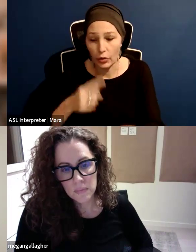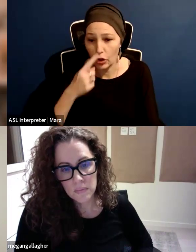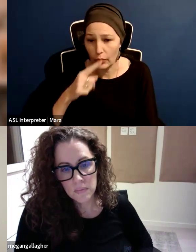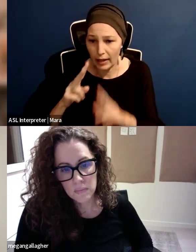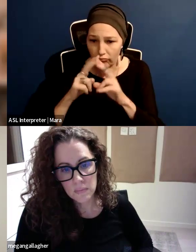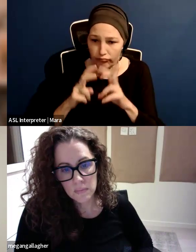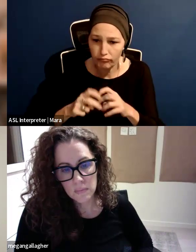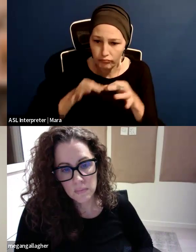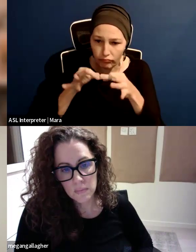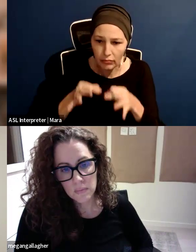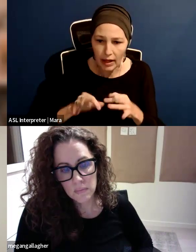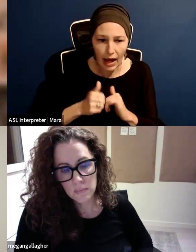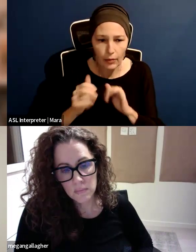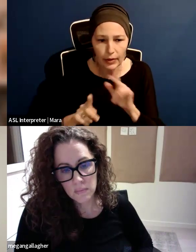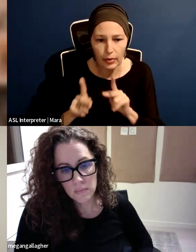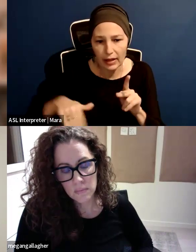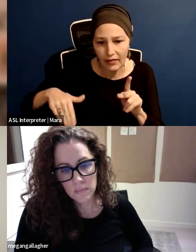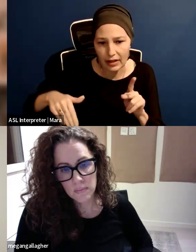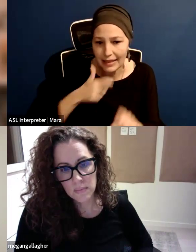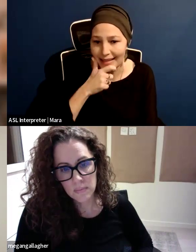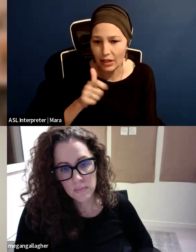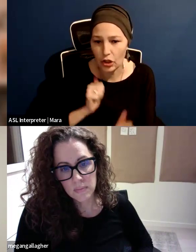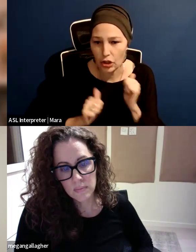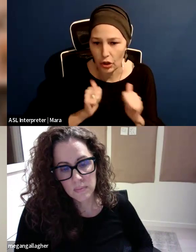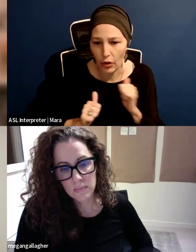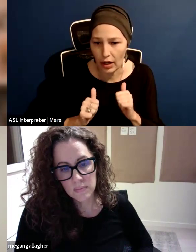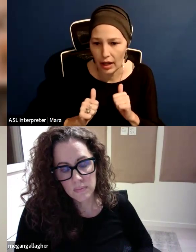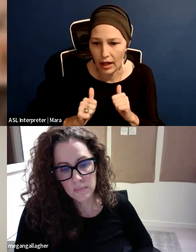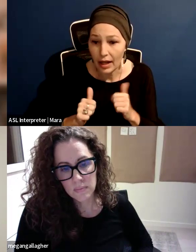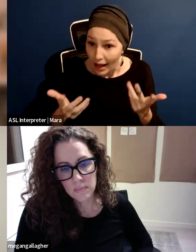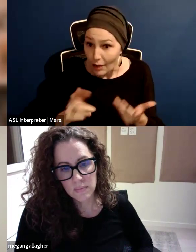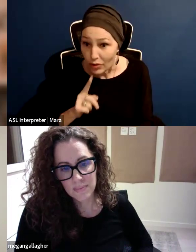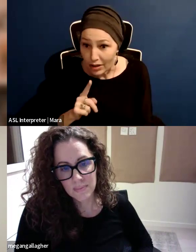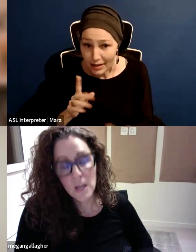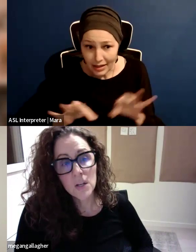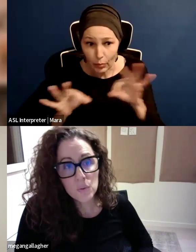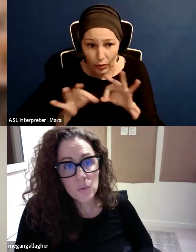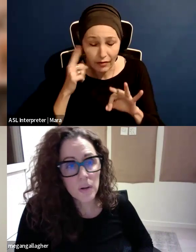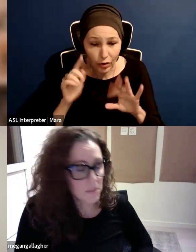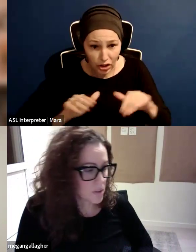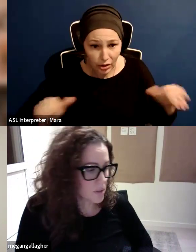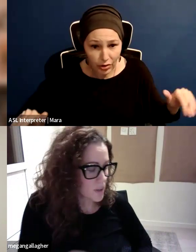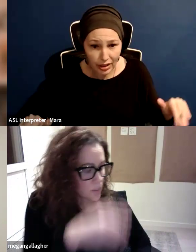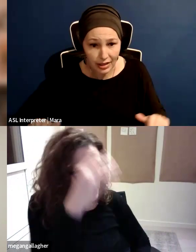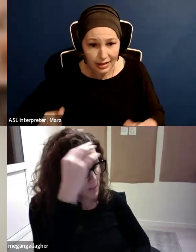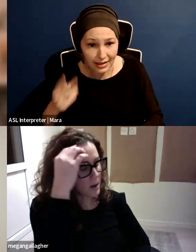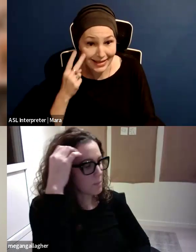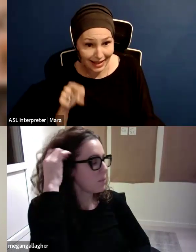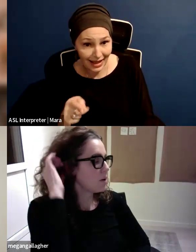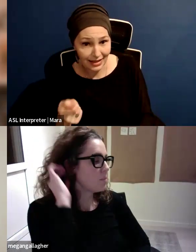that choice and how important it is for children to also be able to see this? Sure,